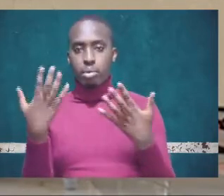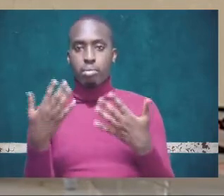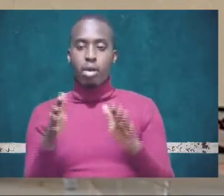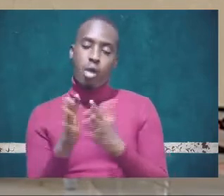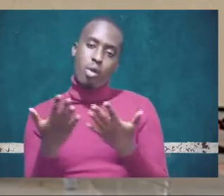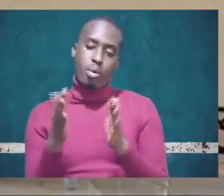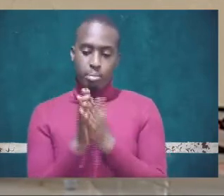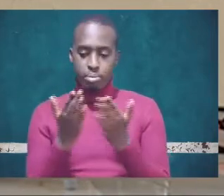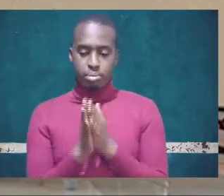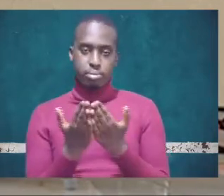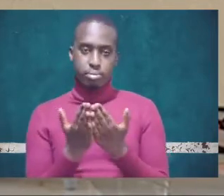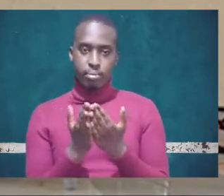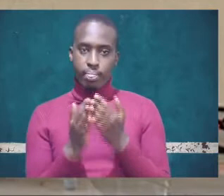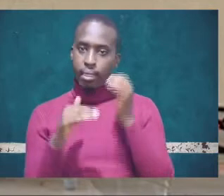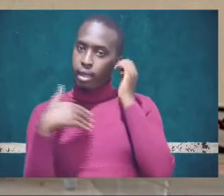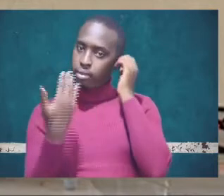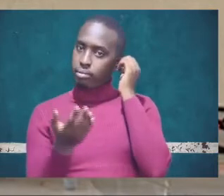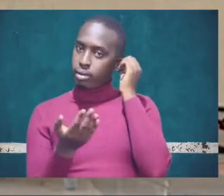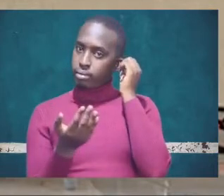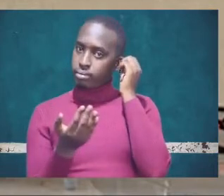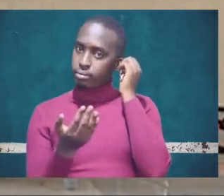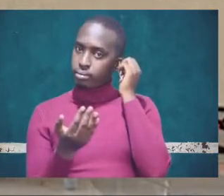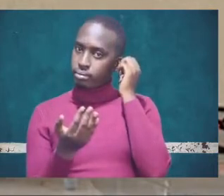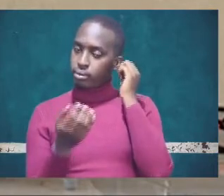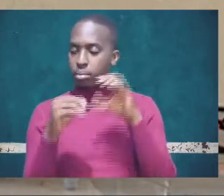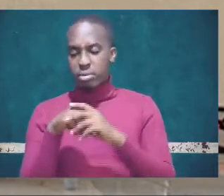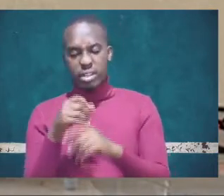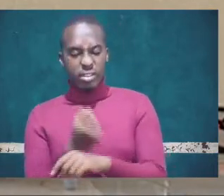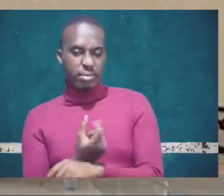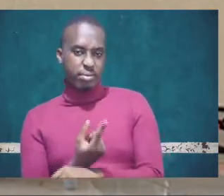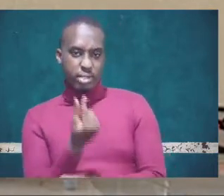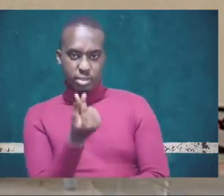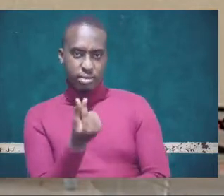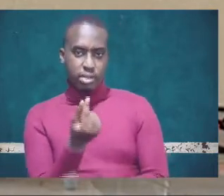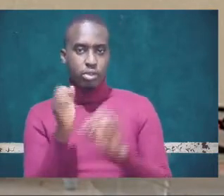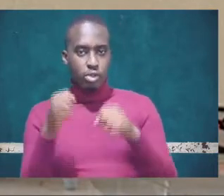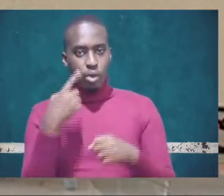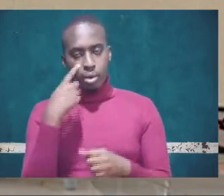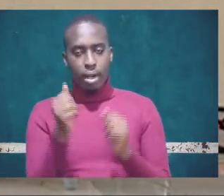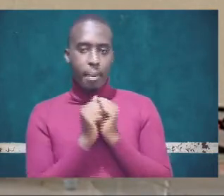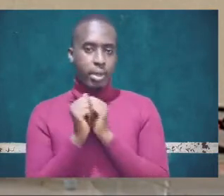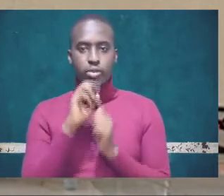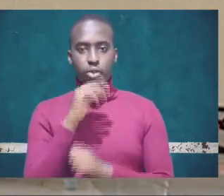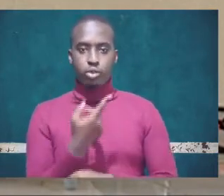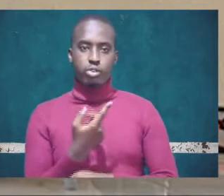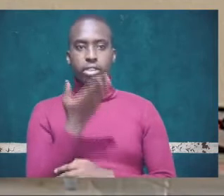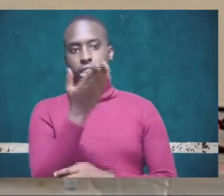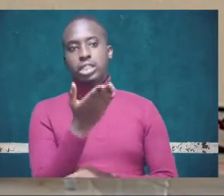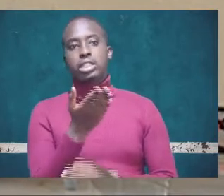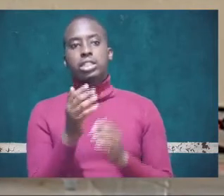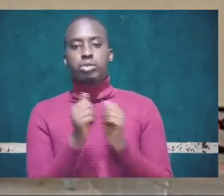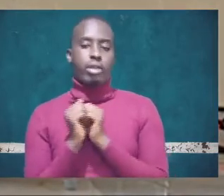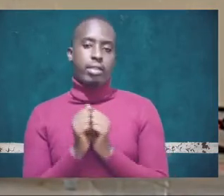exercise notebook, and then within like few seconds, we're going to look at the solution of this